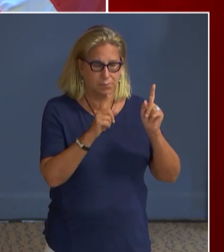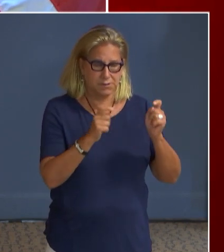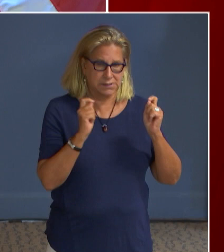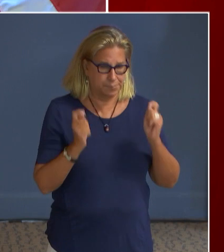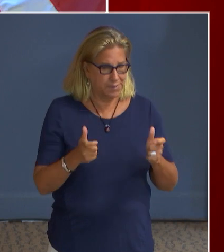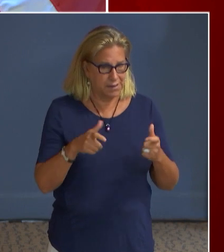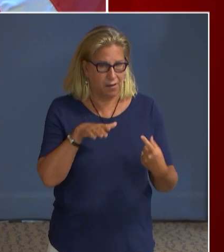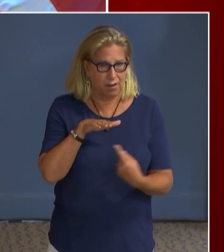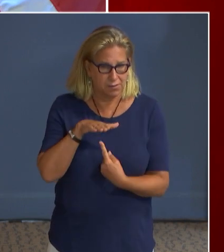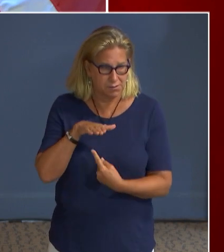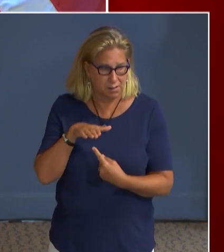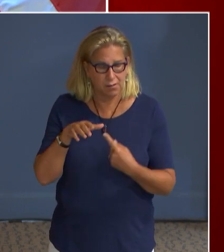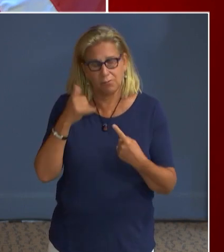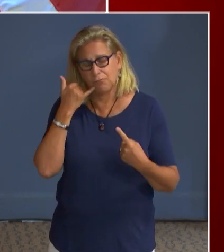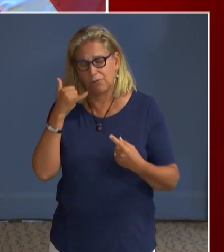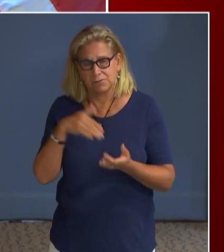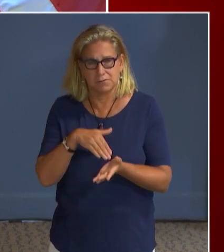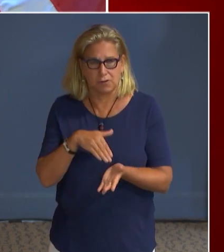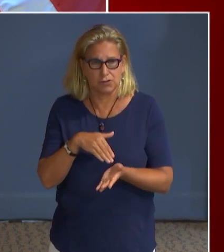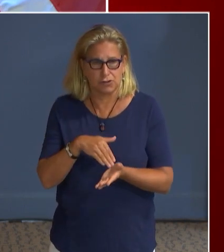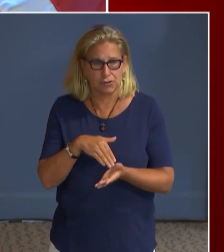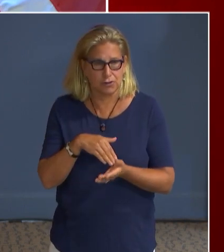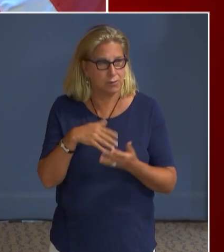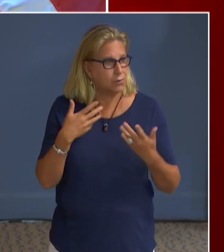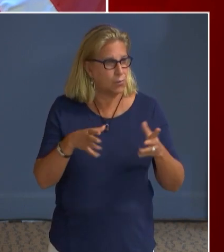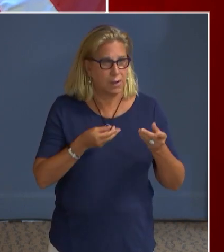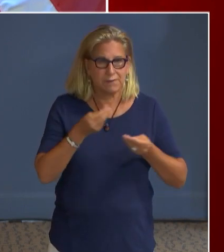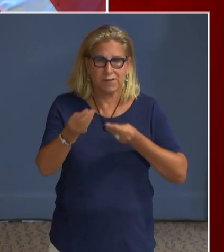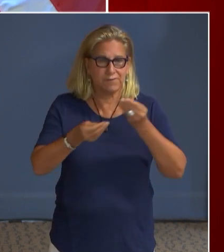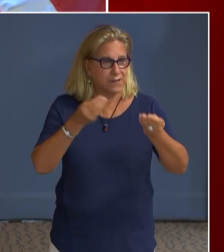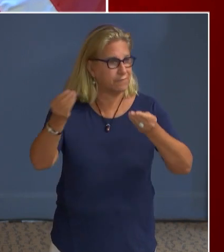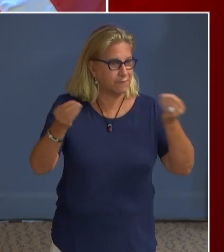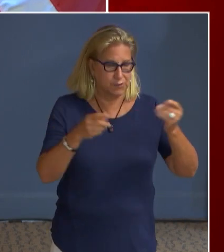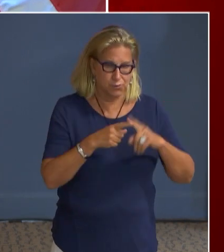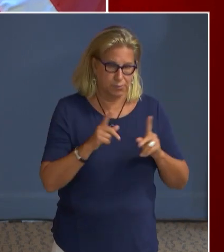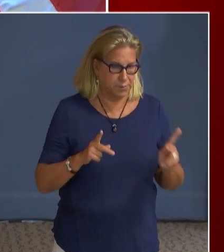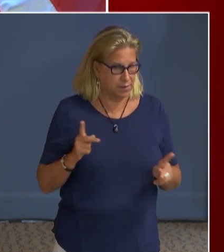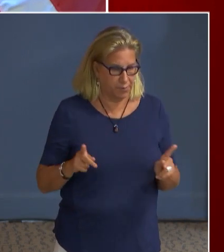All eligible, please go to our website at